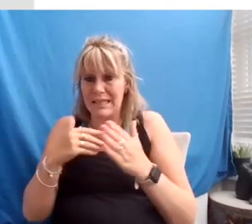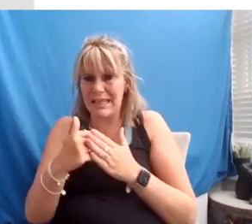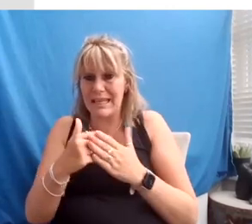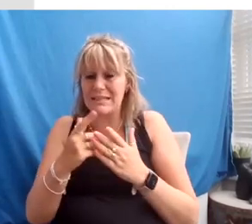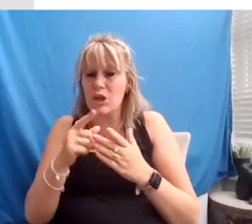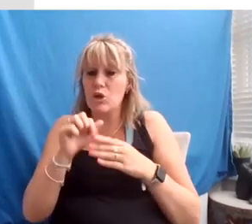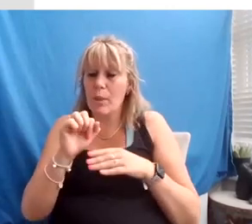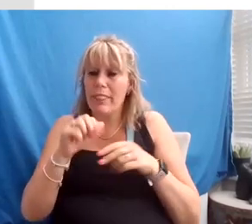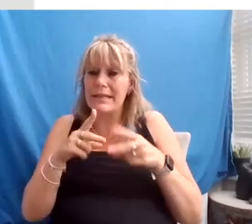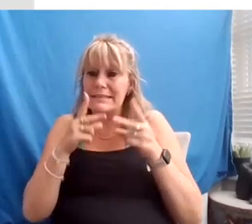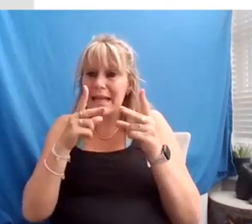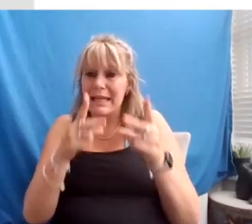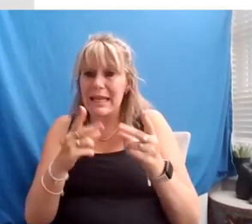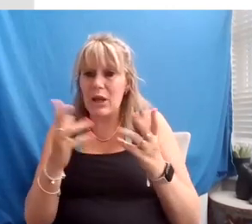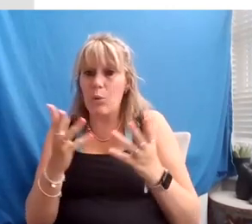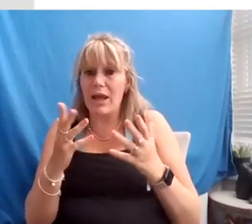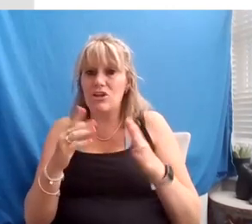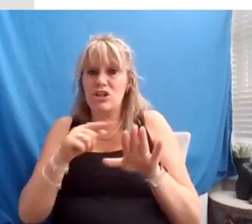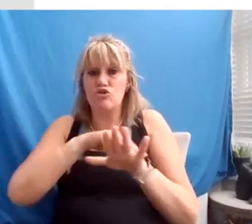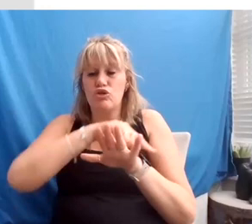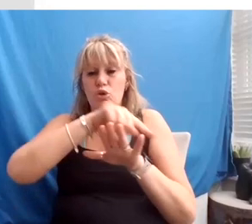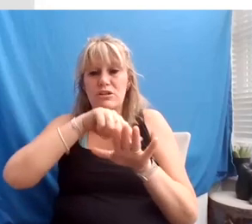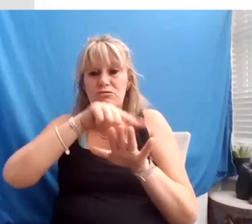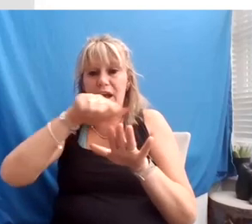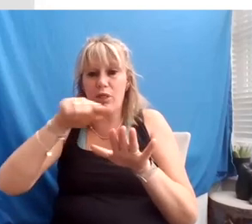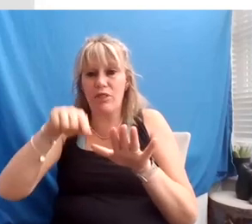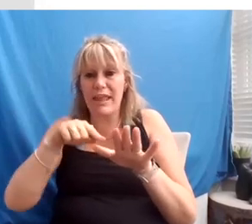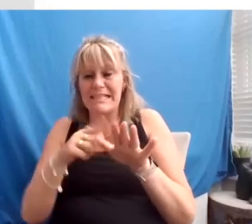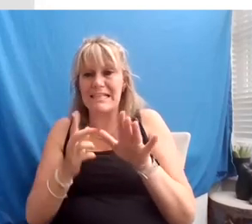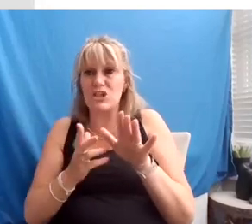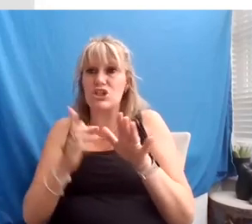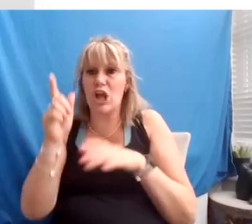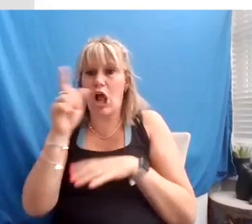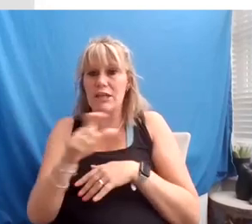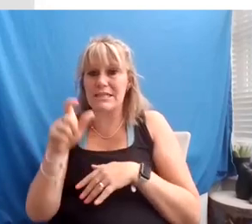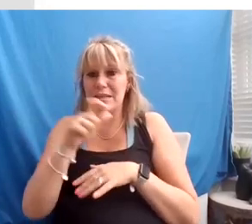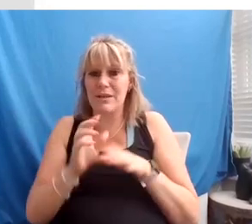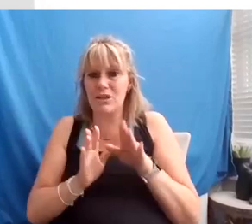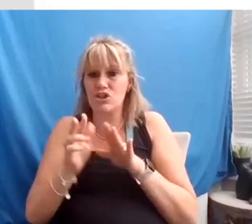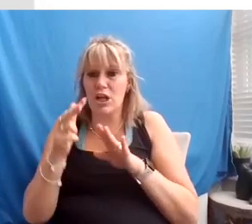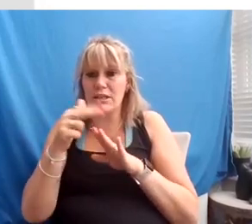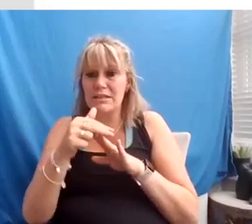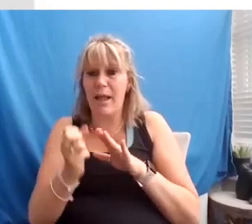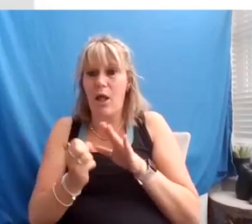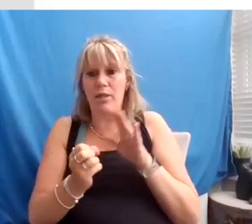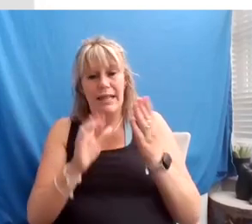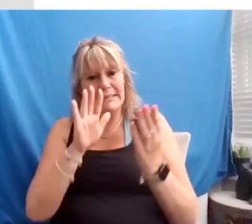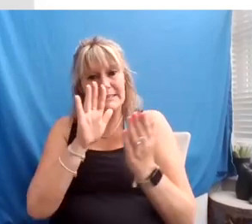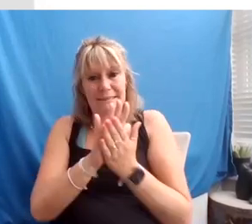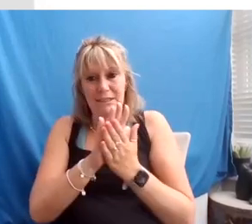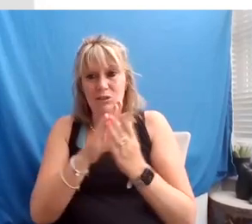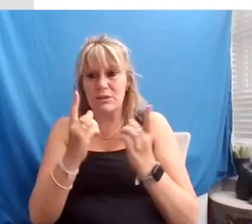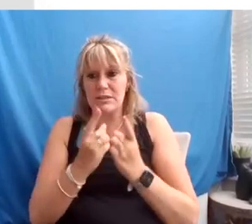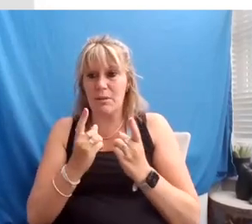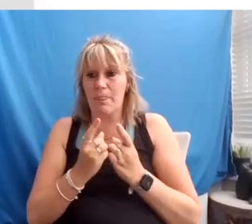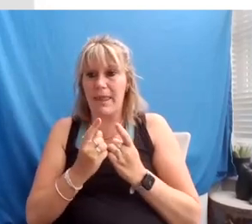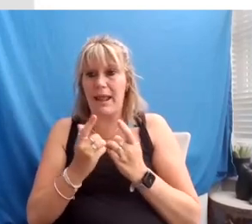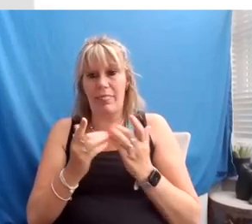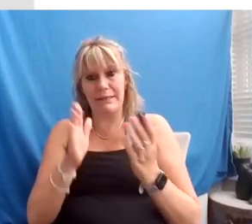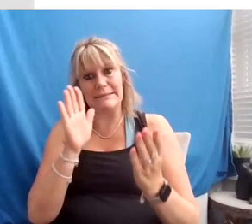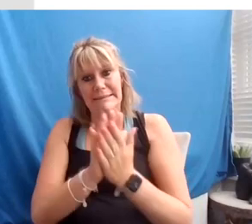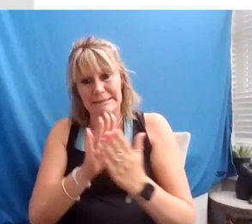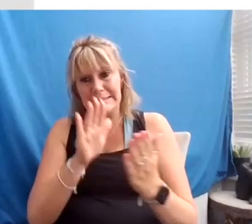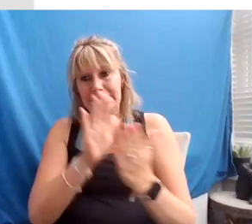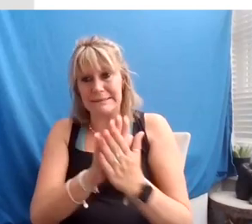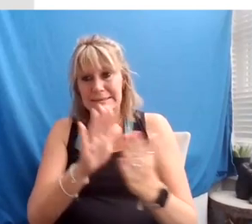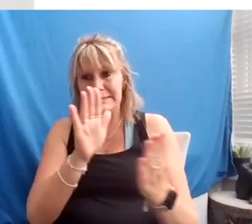where she draws round things, then she colours them in, then she cuts those shapes out and sticks onto something else. And it's not a collage technique that most